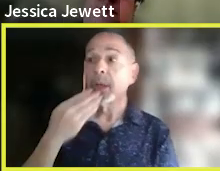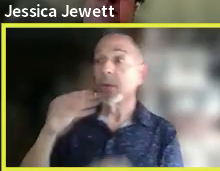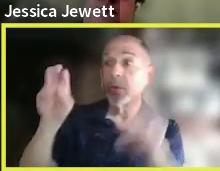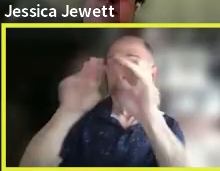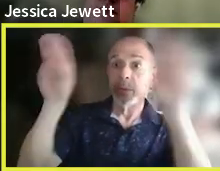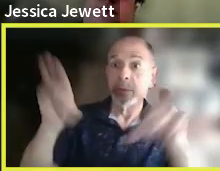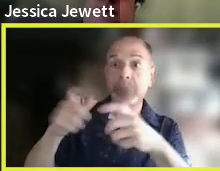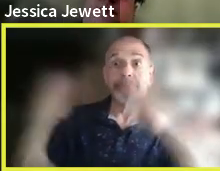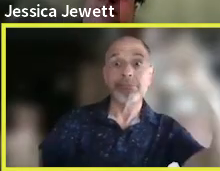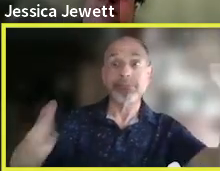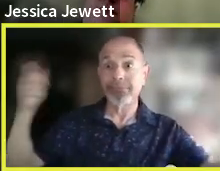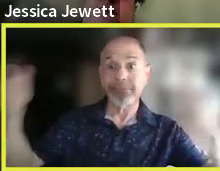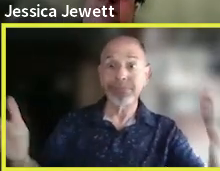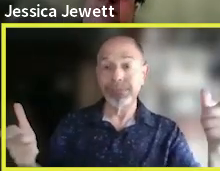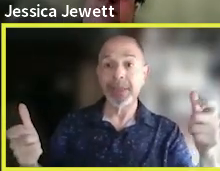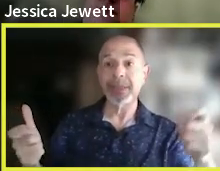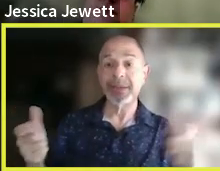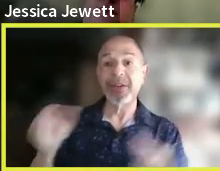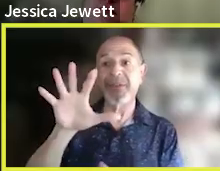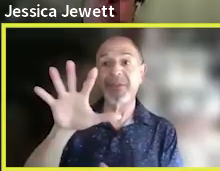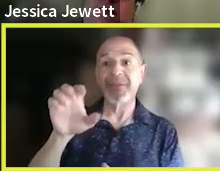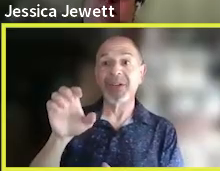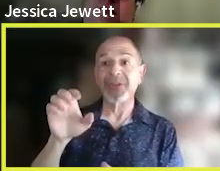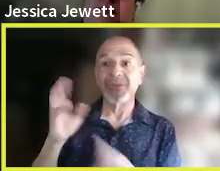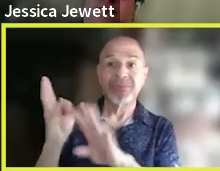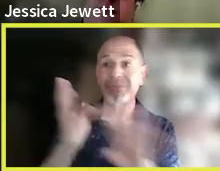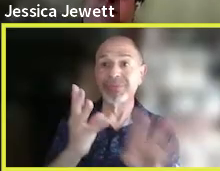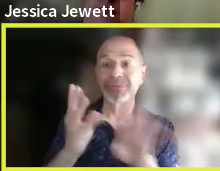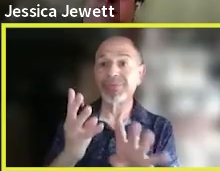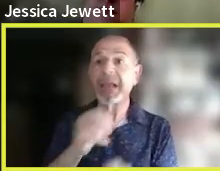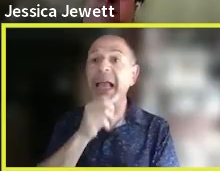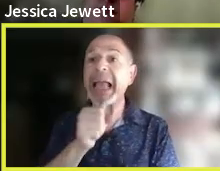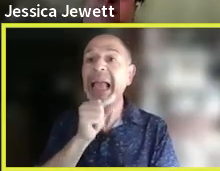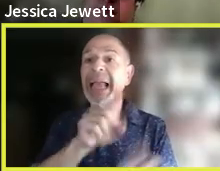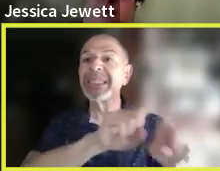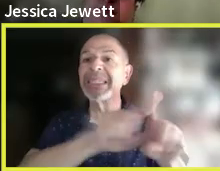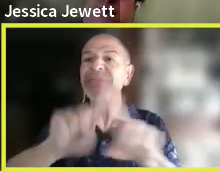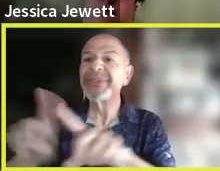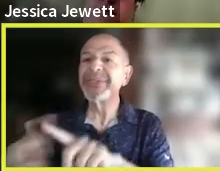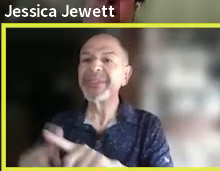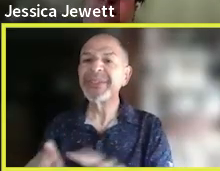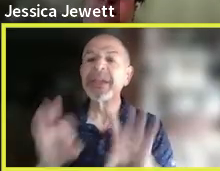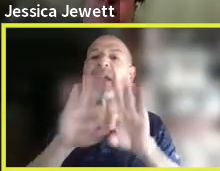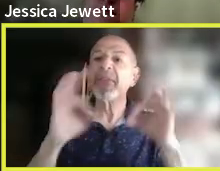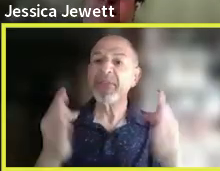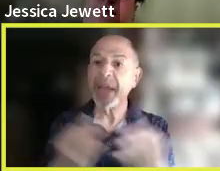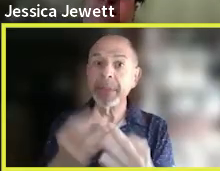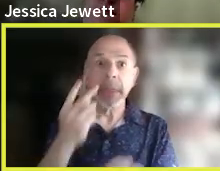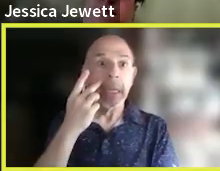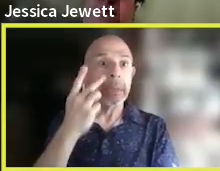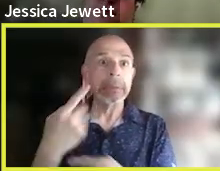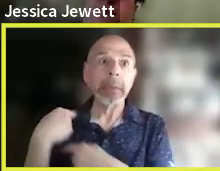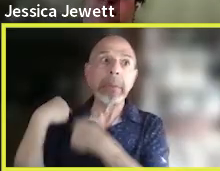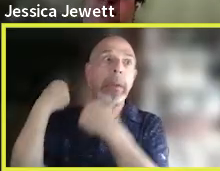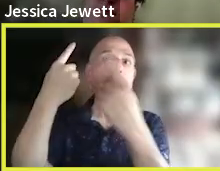So we had people coming in and all different ages and some families that I hadn't seen in many years.